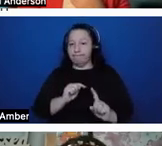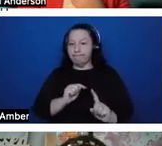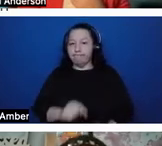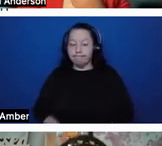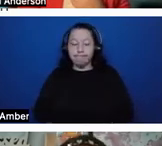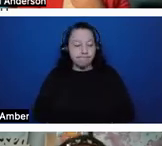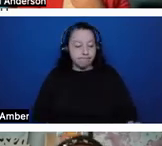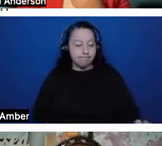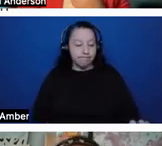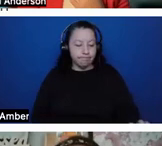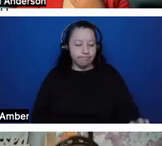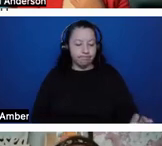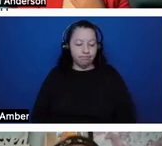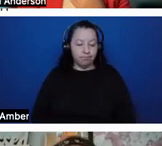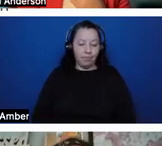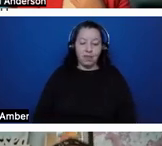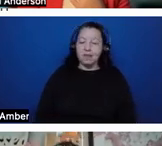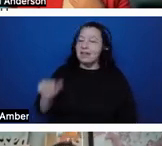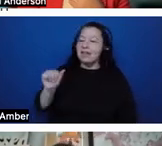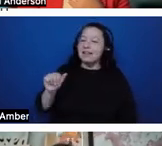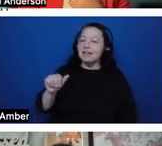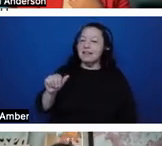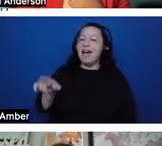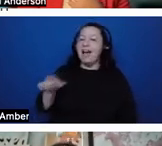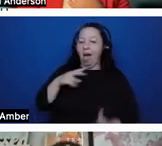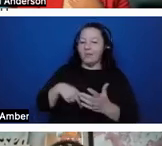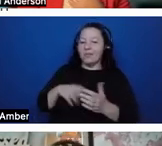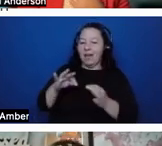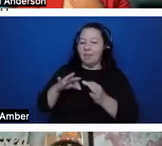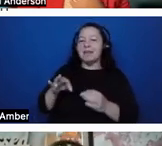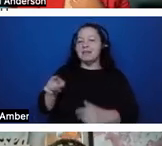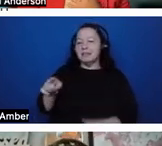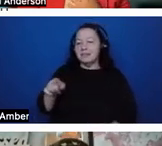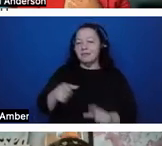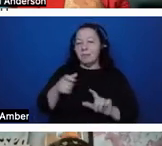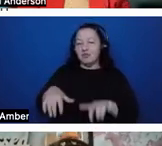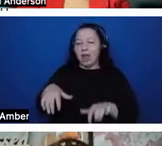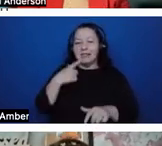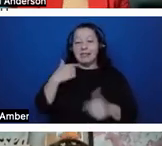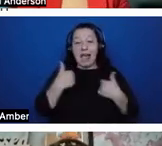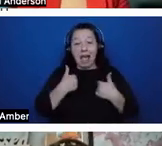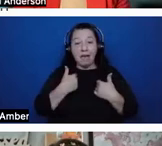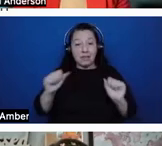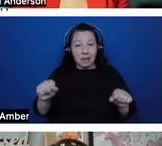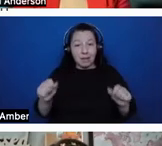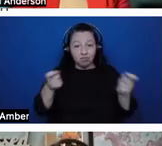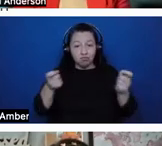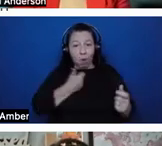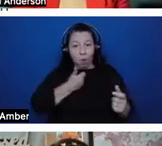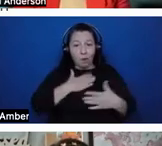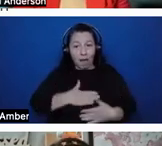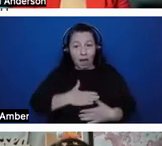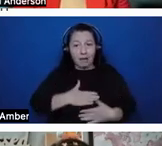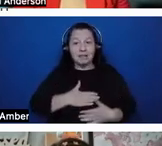Yeah, and I'll read there's a comment in the chat that says, having agency of our bodies as we navigate decision-making while existing in highly social